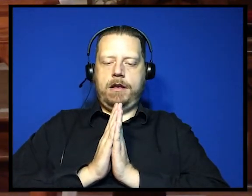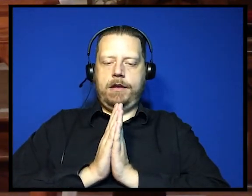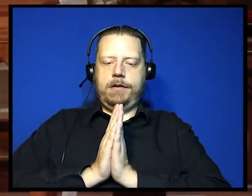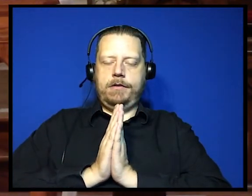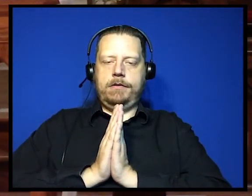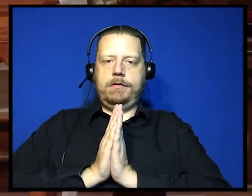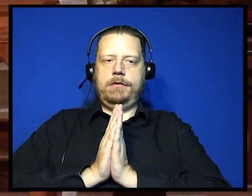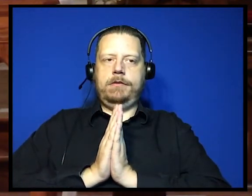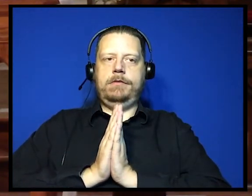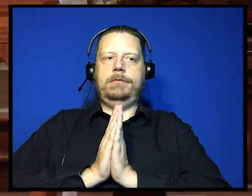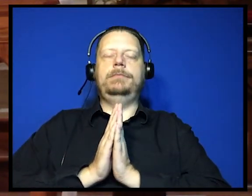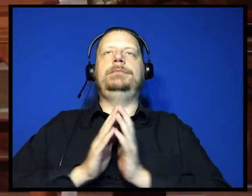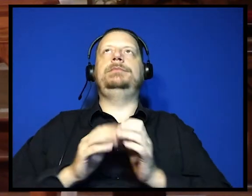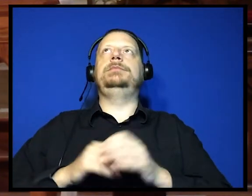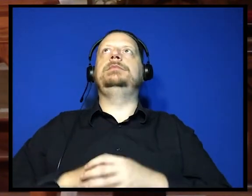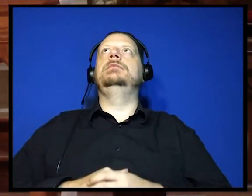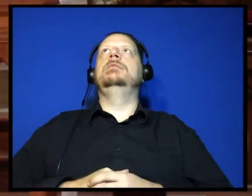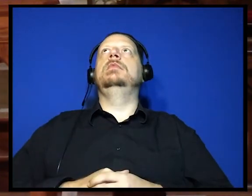amen.